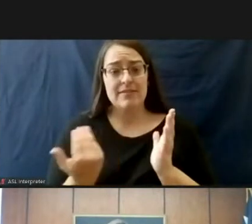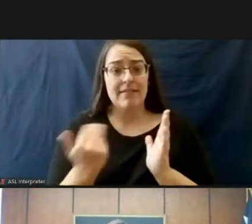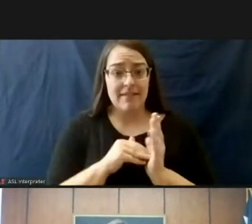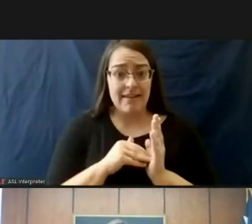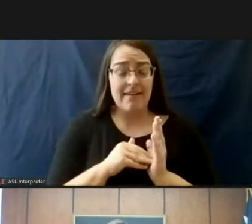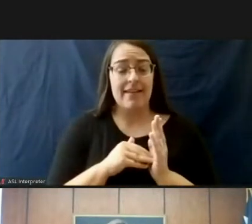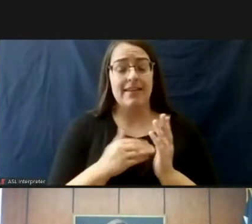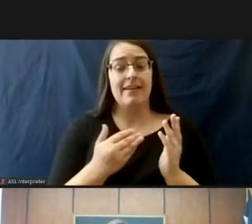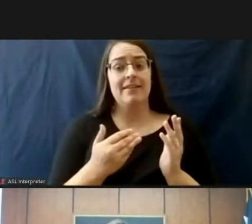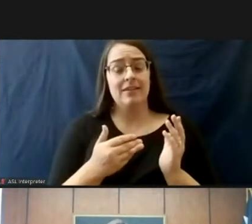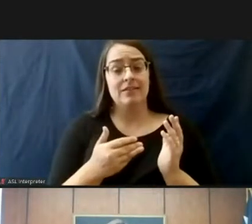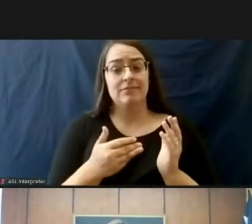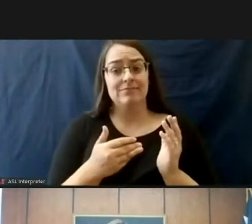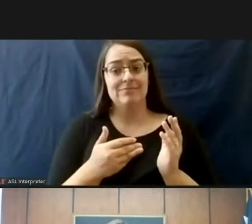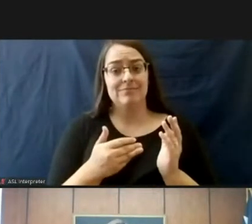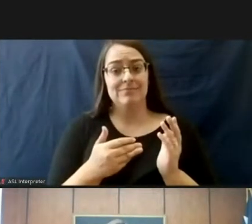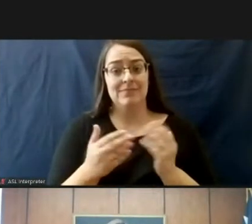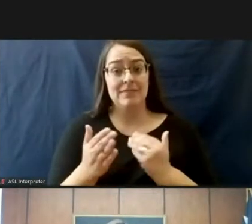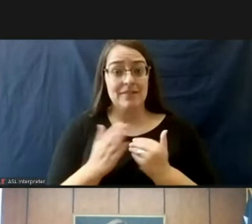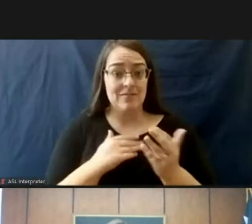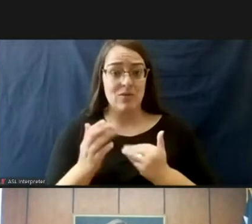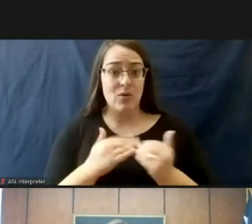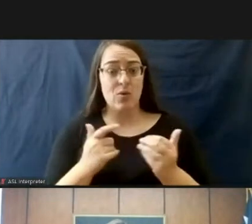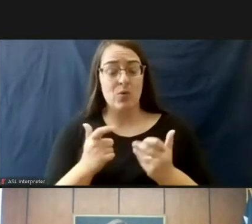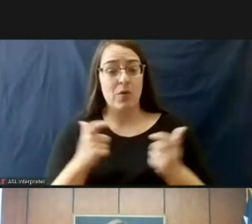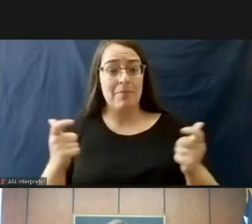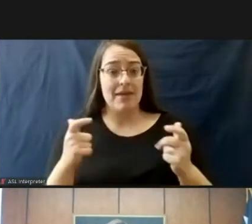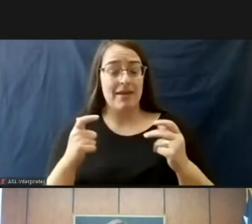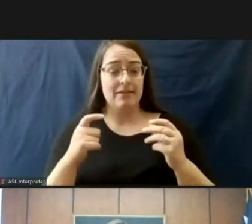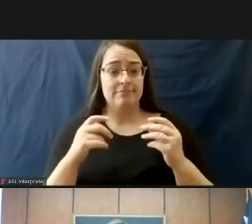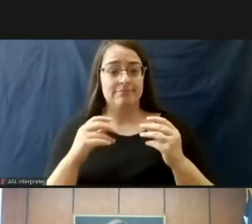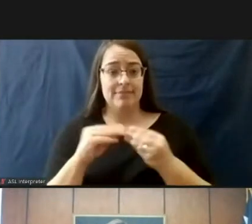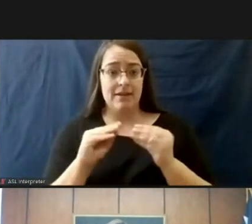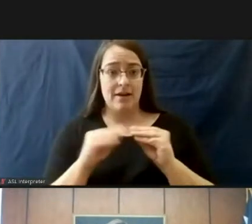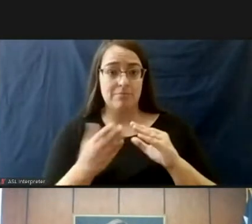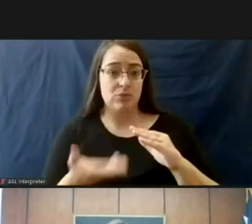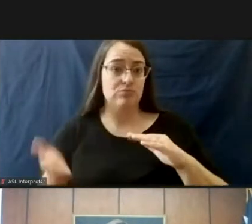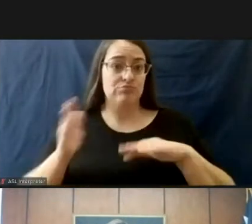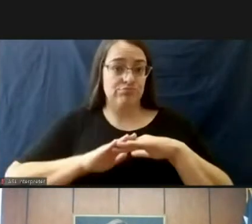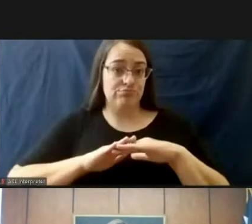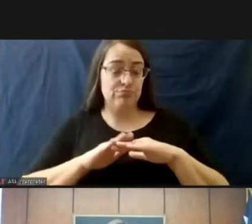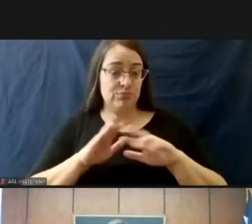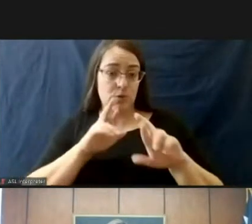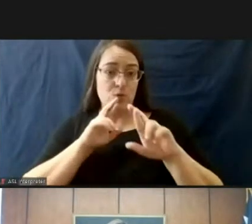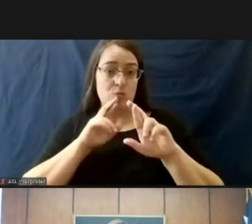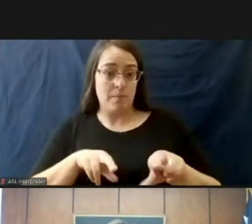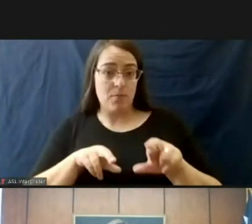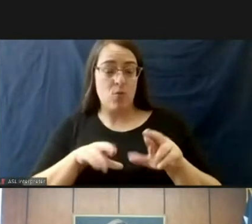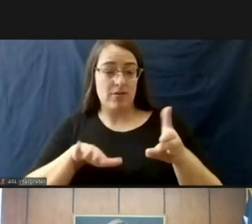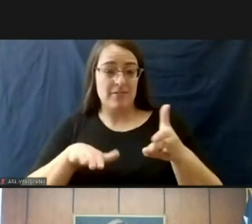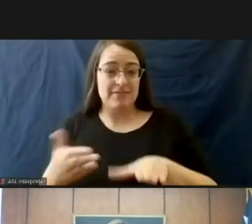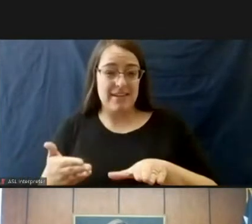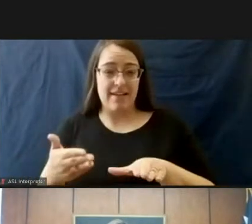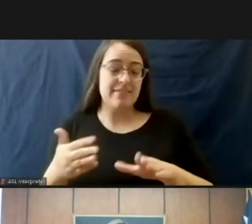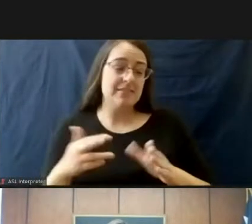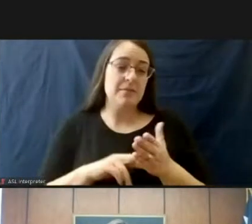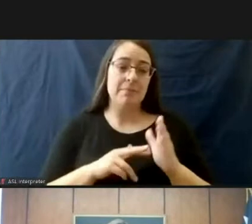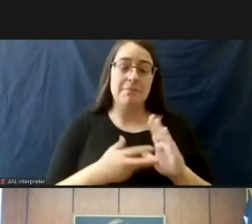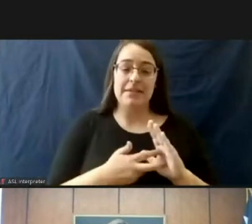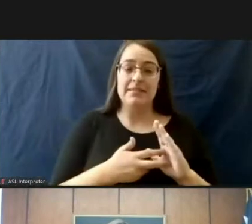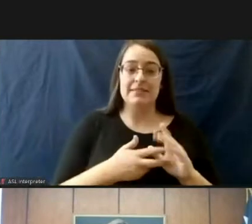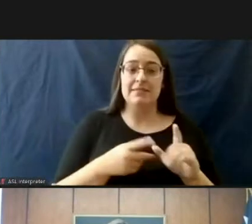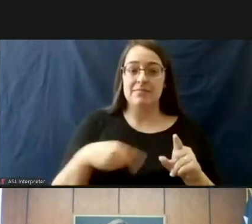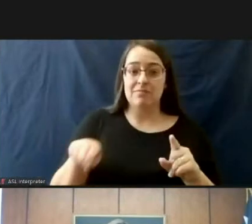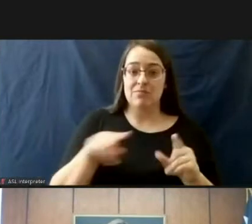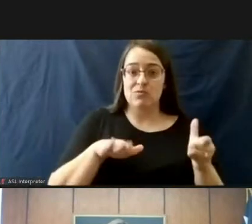that even though there's going to be a big jump in the numbers of deaths reported on the dashboard, again, these are not necessarily deaths that